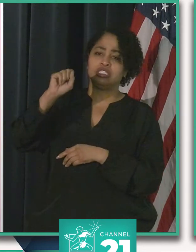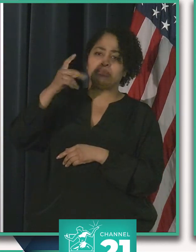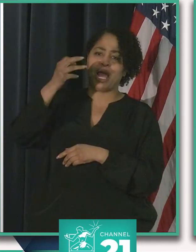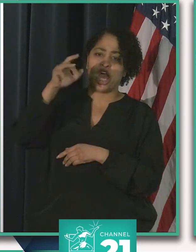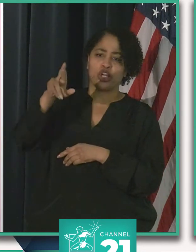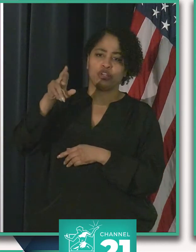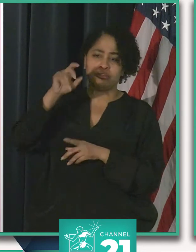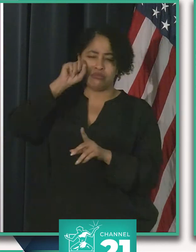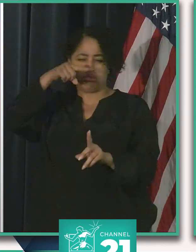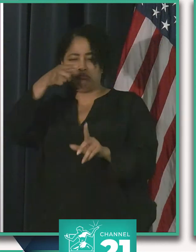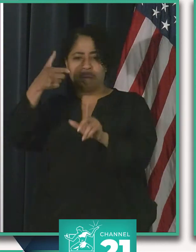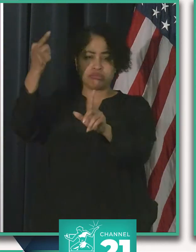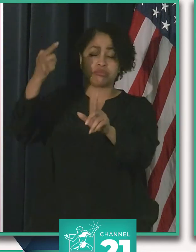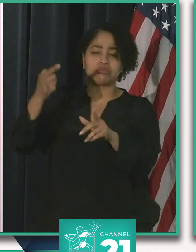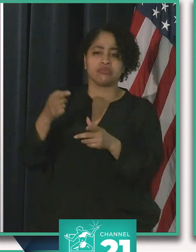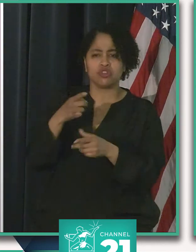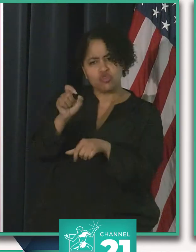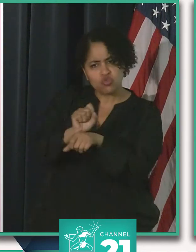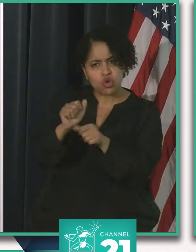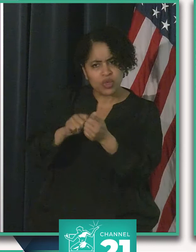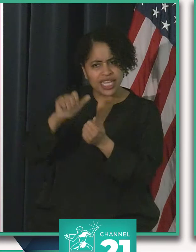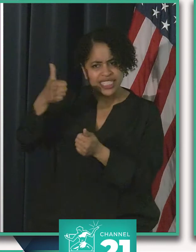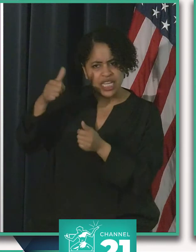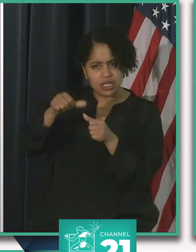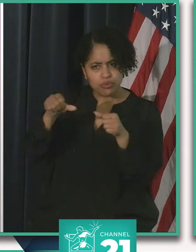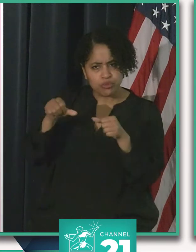out, are you working with the 10th Precinct,